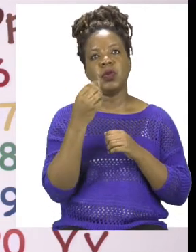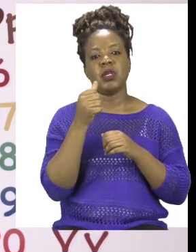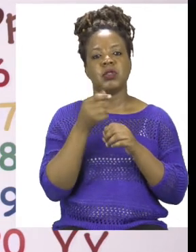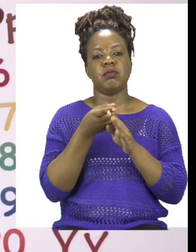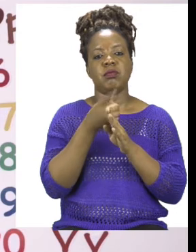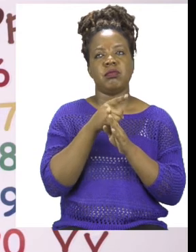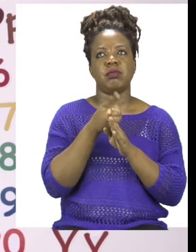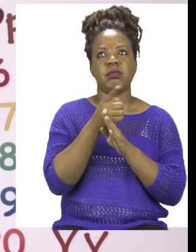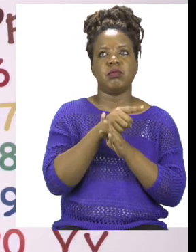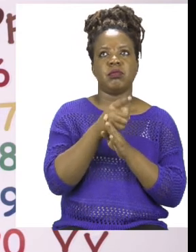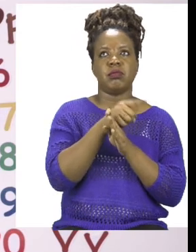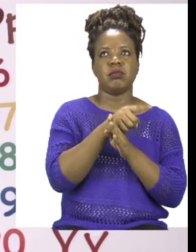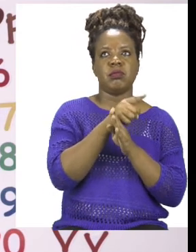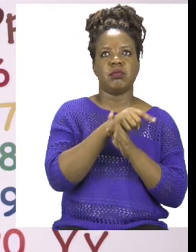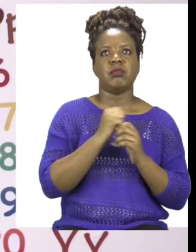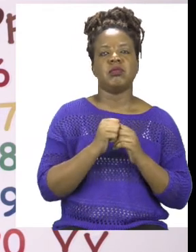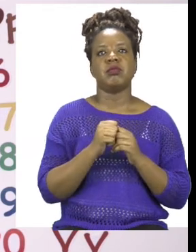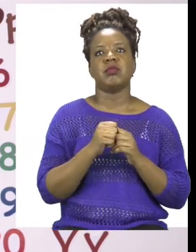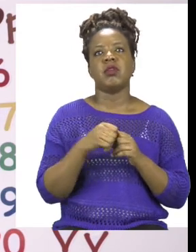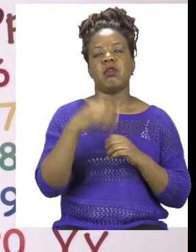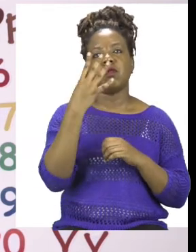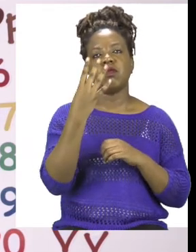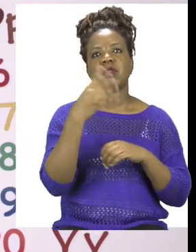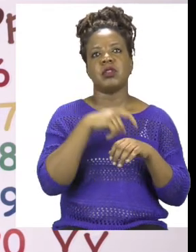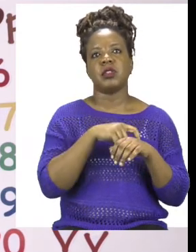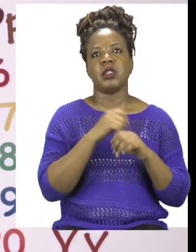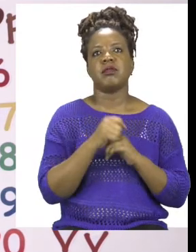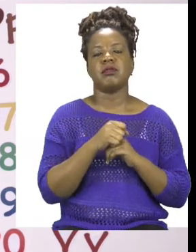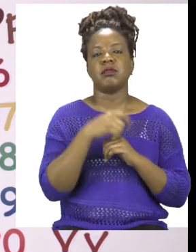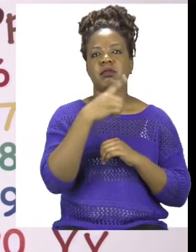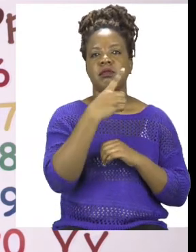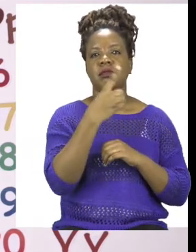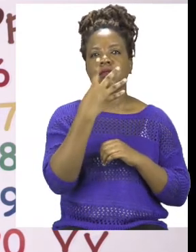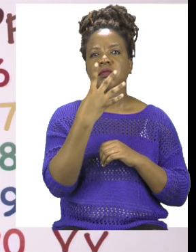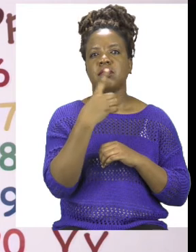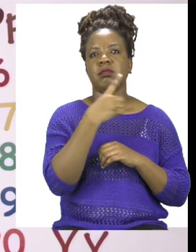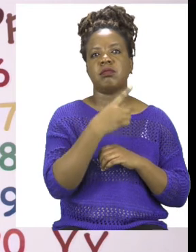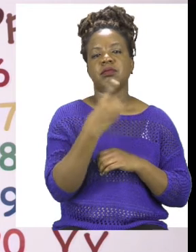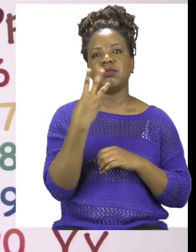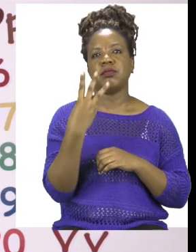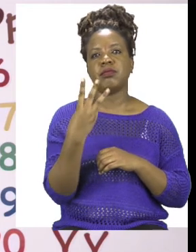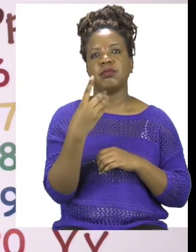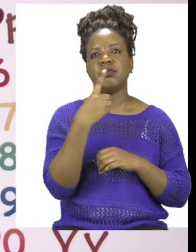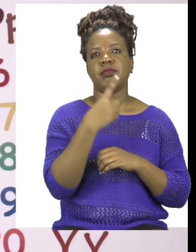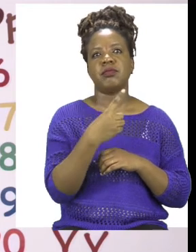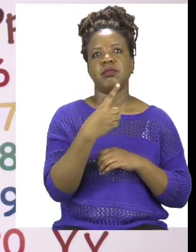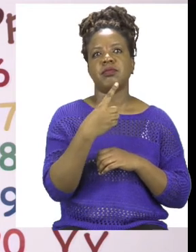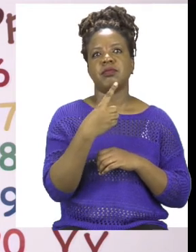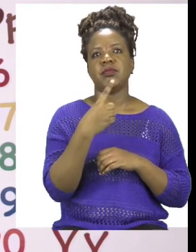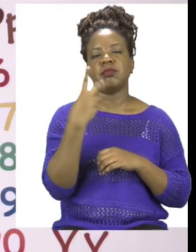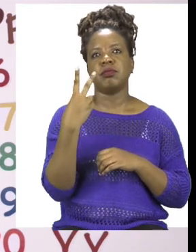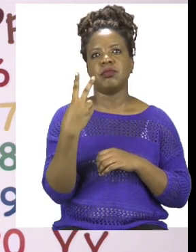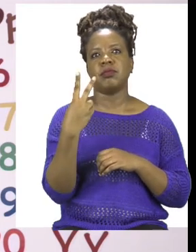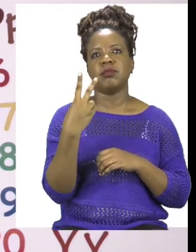from our 15. 15 is already there. Then we say 14, 13,